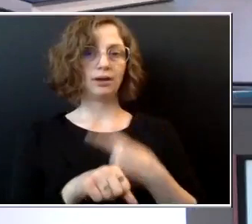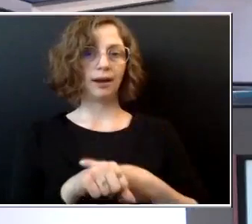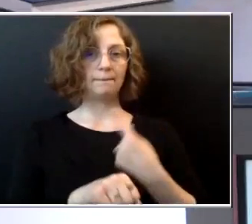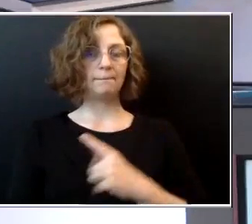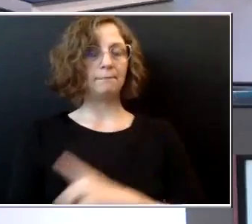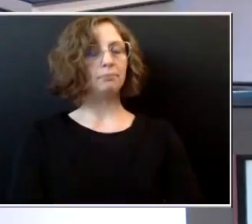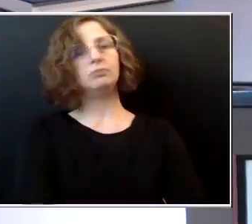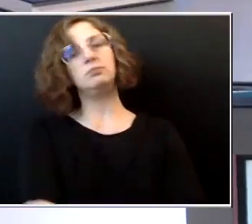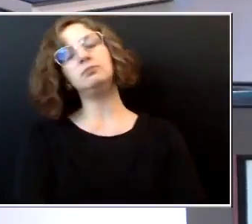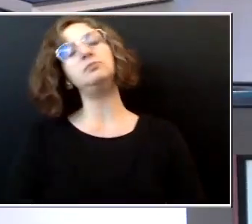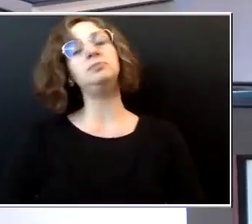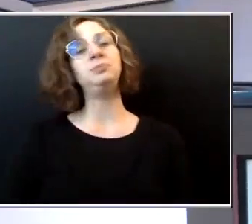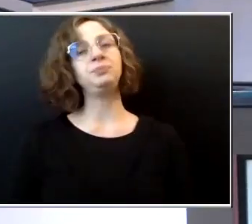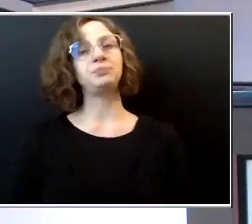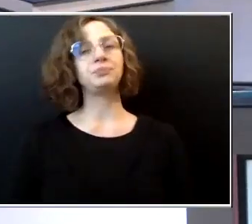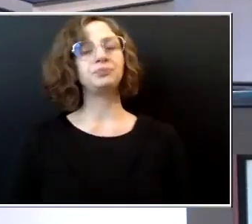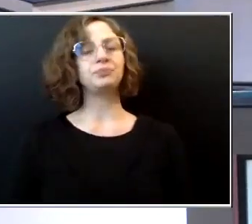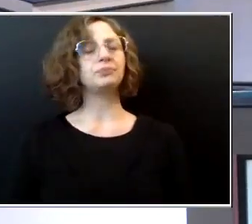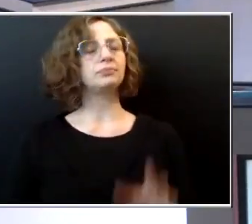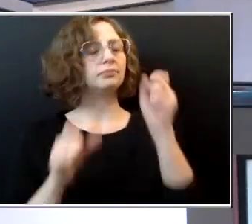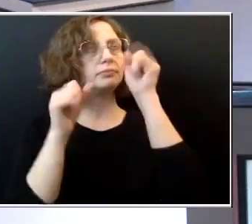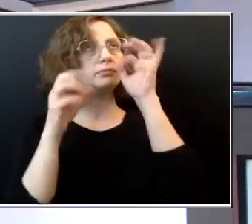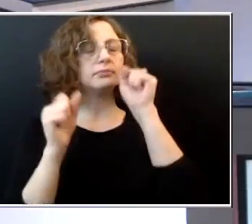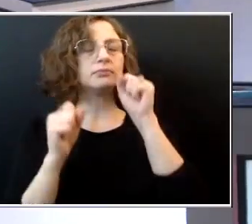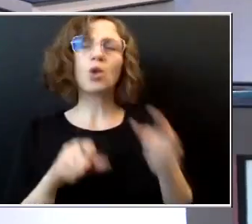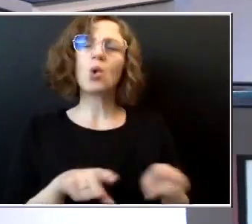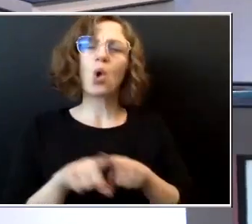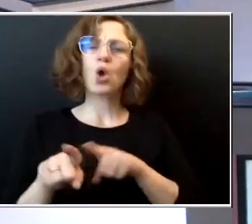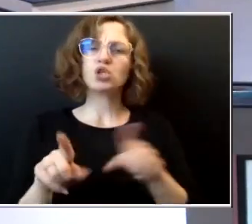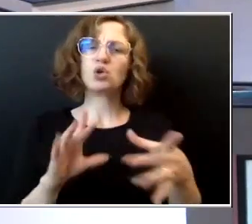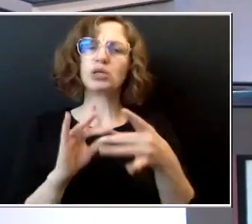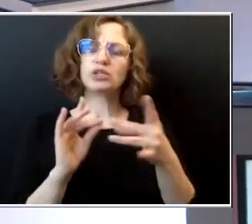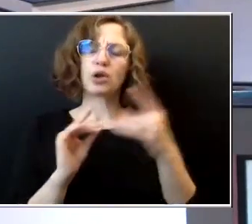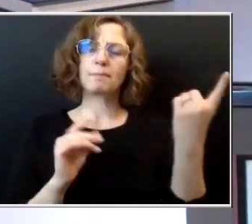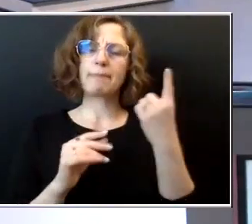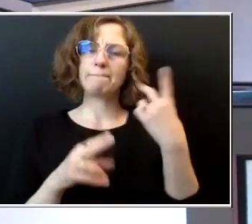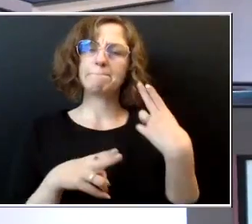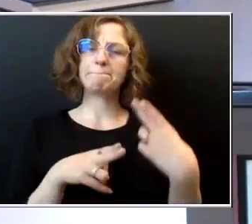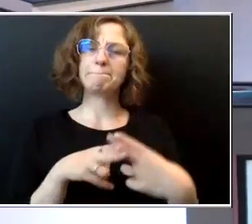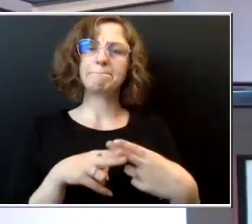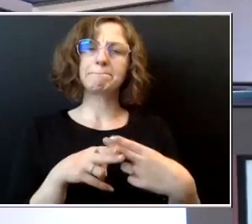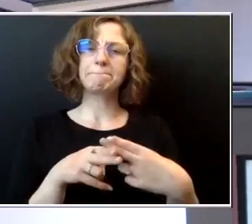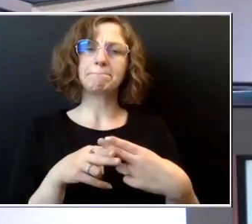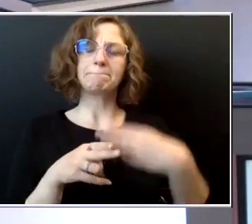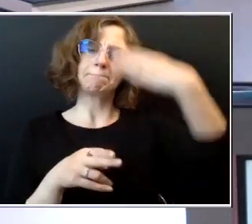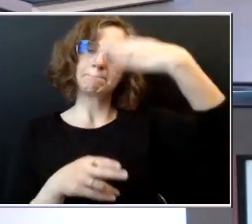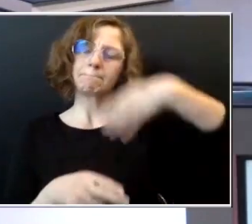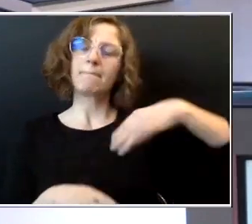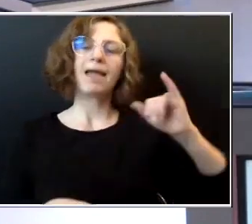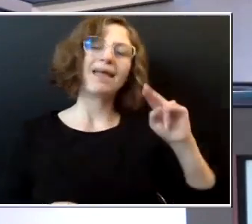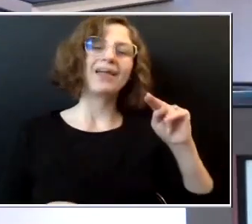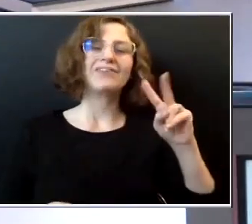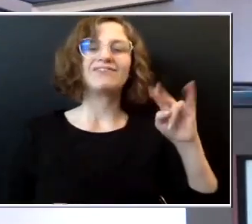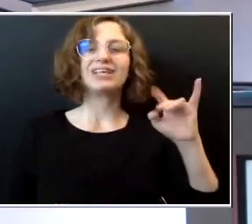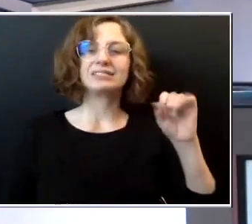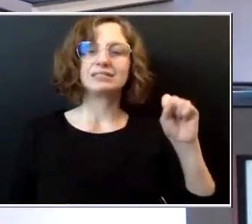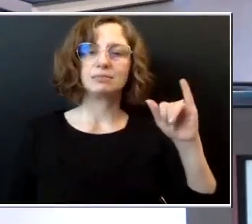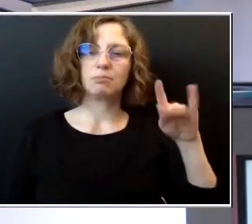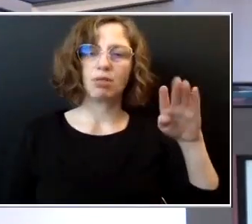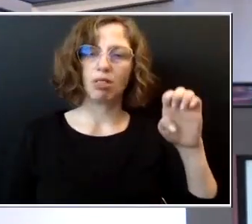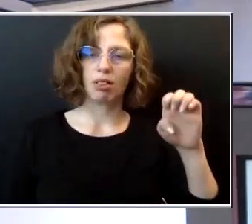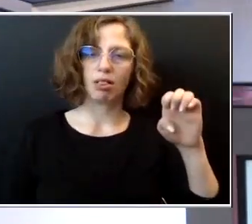we were preparing for this, you described something called the invisible pandemic that wasn't even discovered until 2010, although it obviously had been around a lot